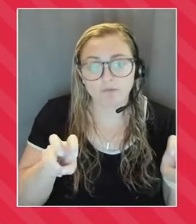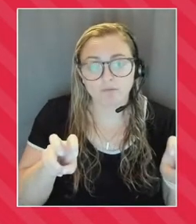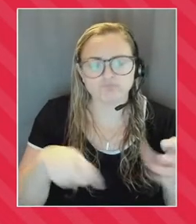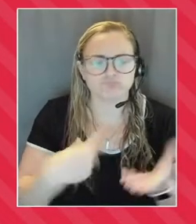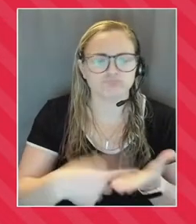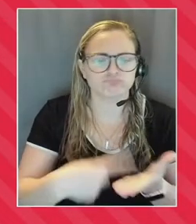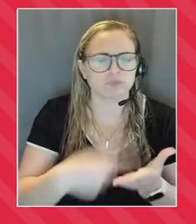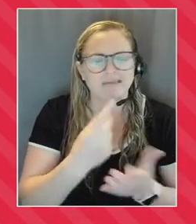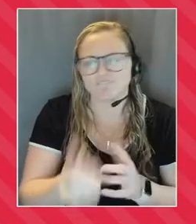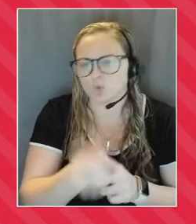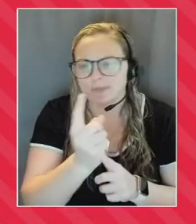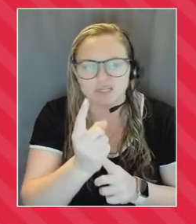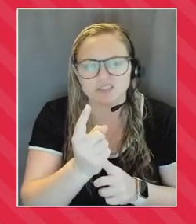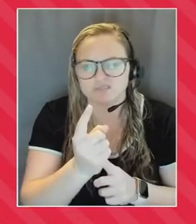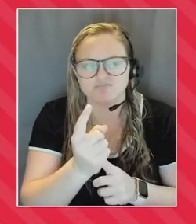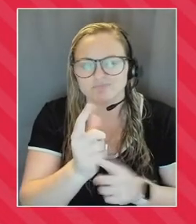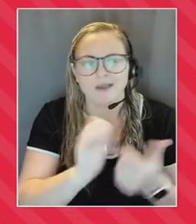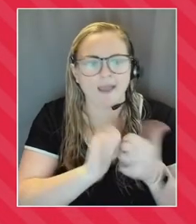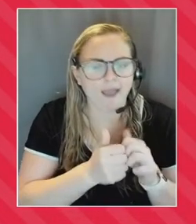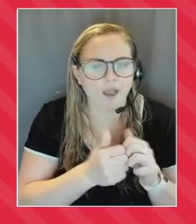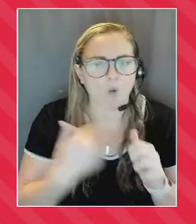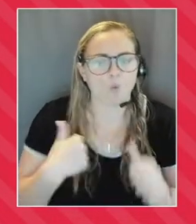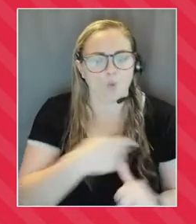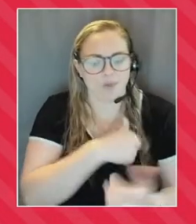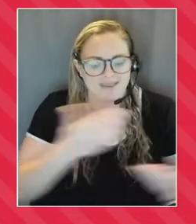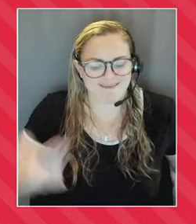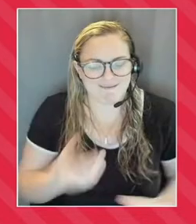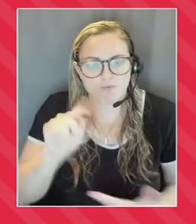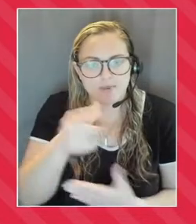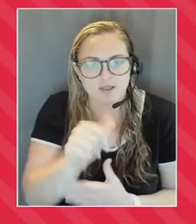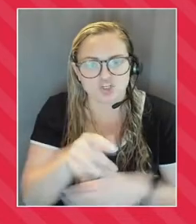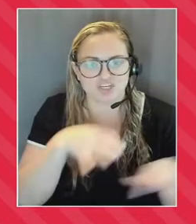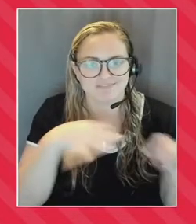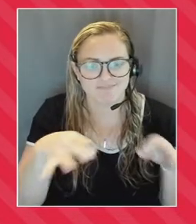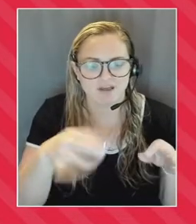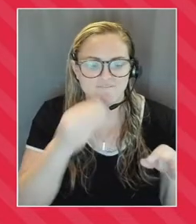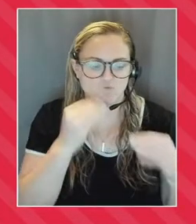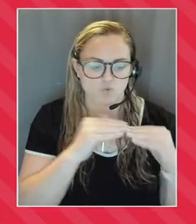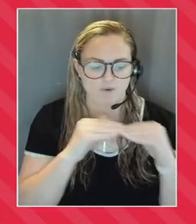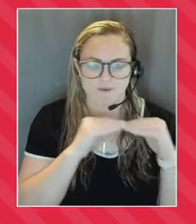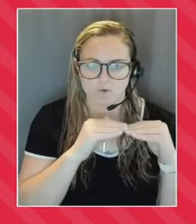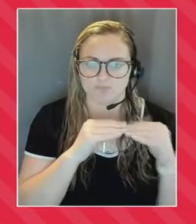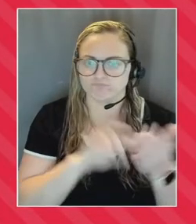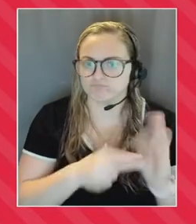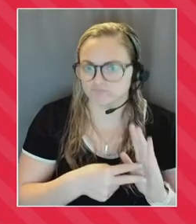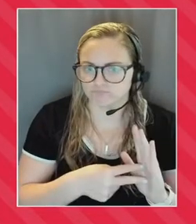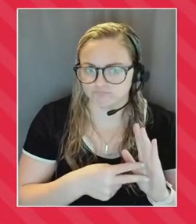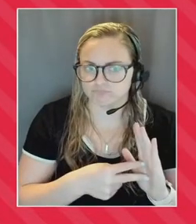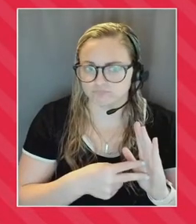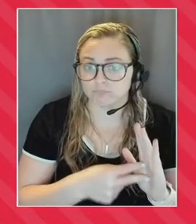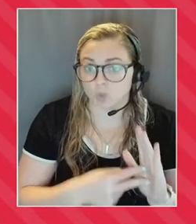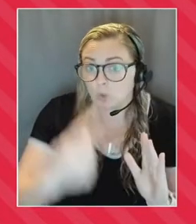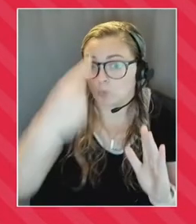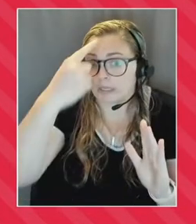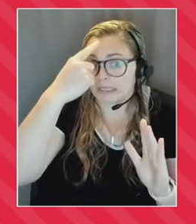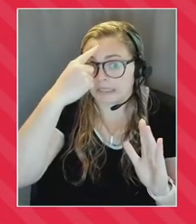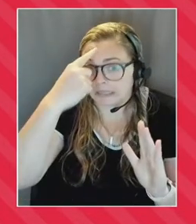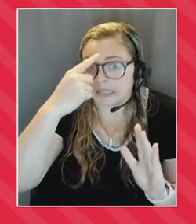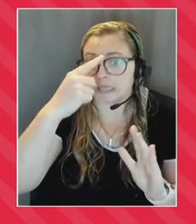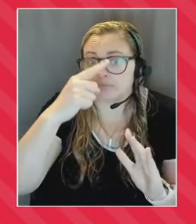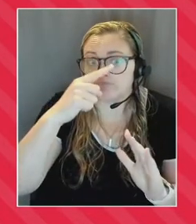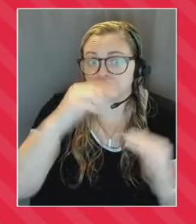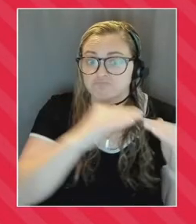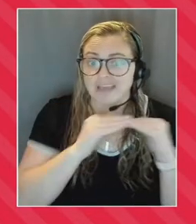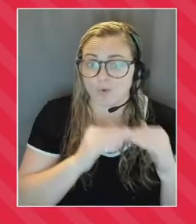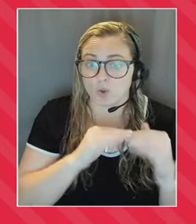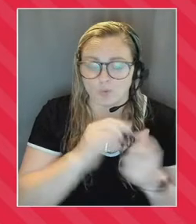just a few minutes about how we at PHA define food equity. So we believe we've reached food equity when every family